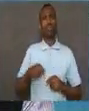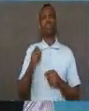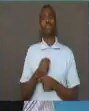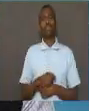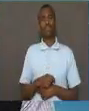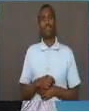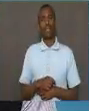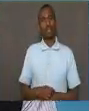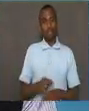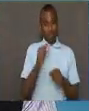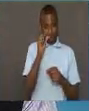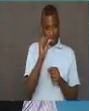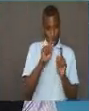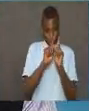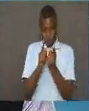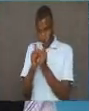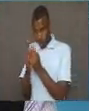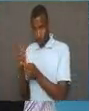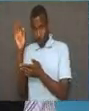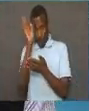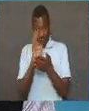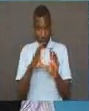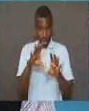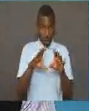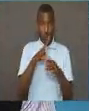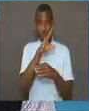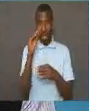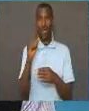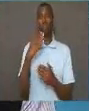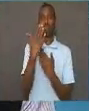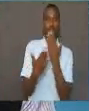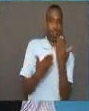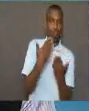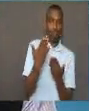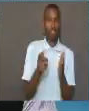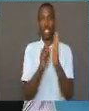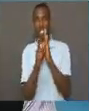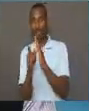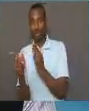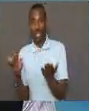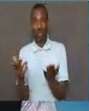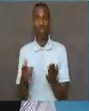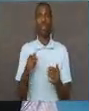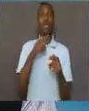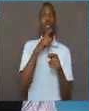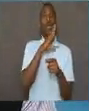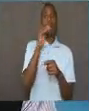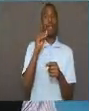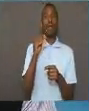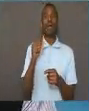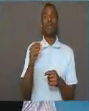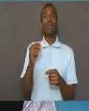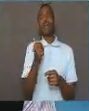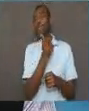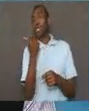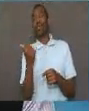In small groups, please discuss these examples and share them with the